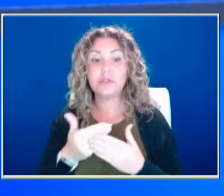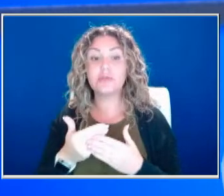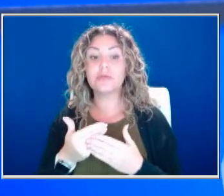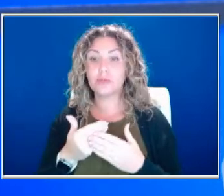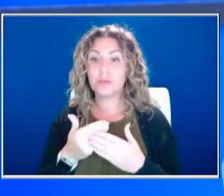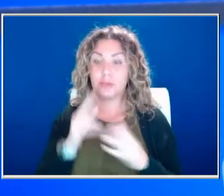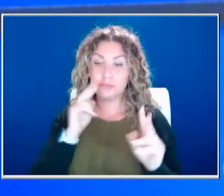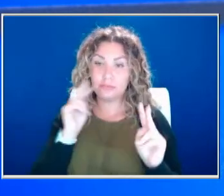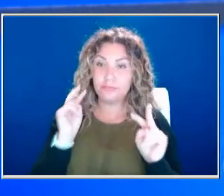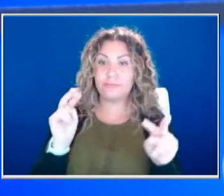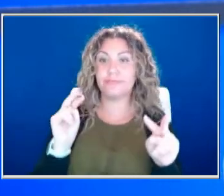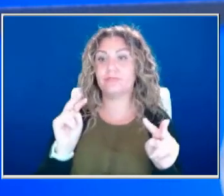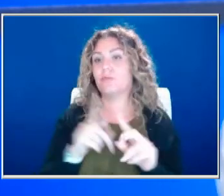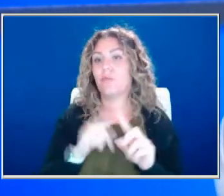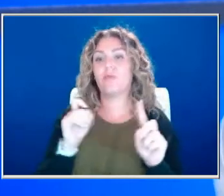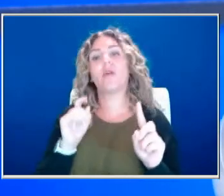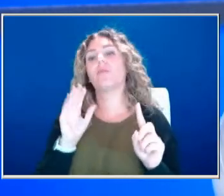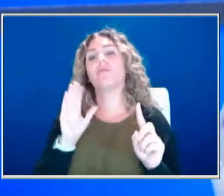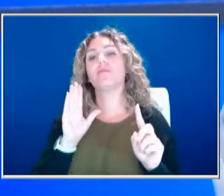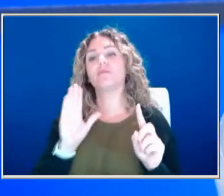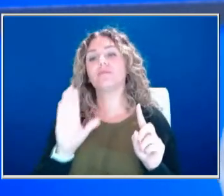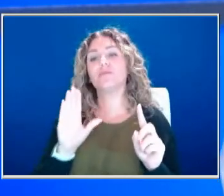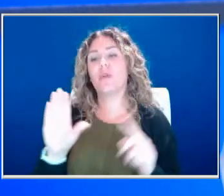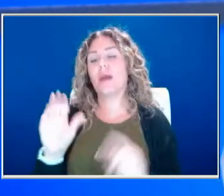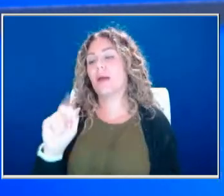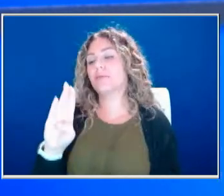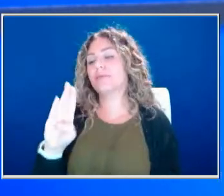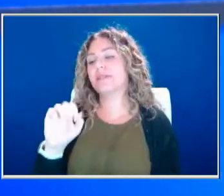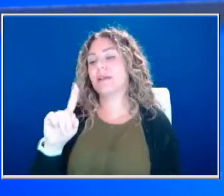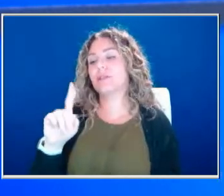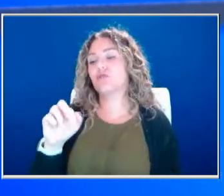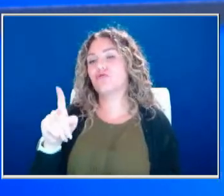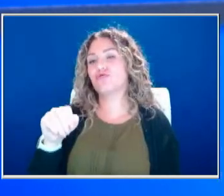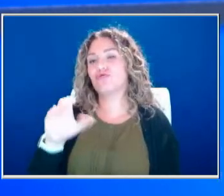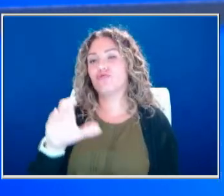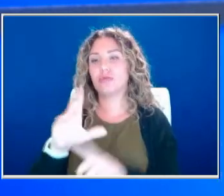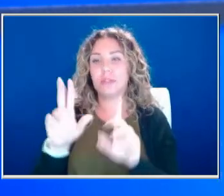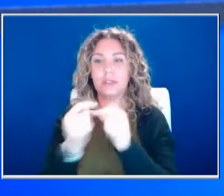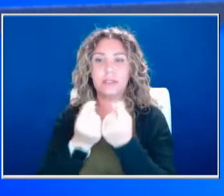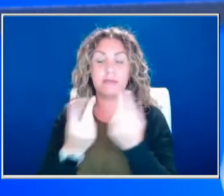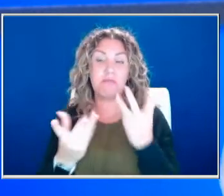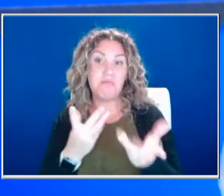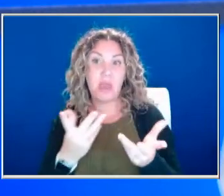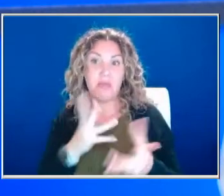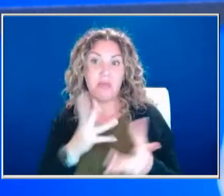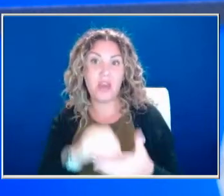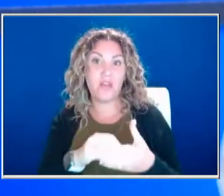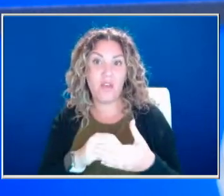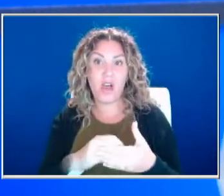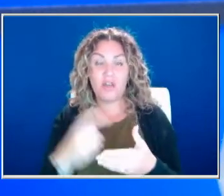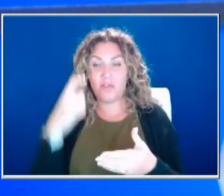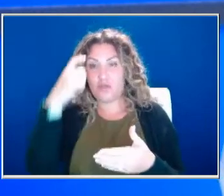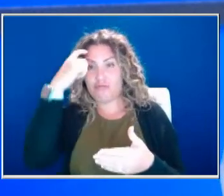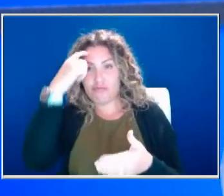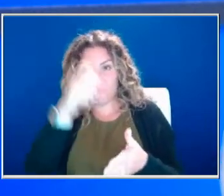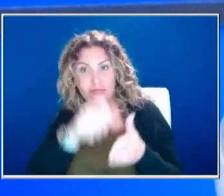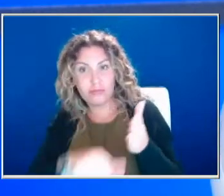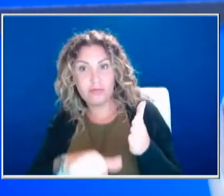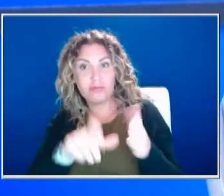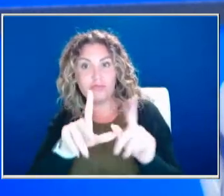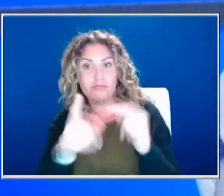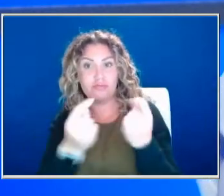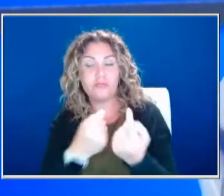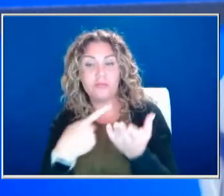observed by your obstetrics team. They may involve the neurosurgery team to discuss what that means